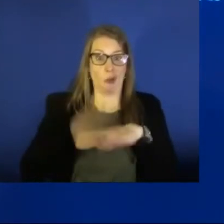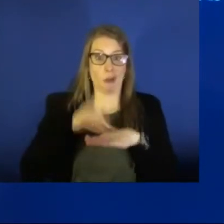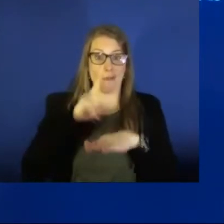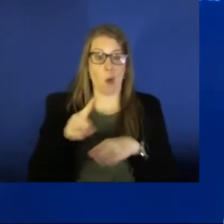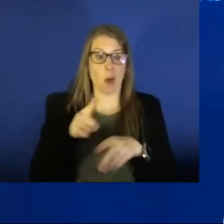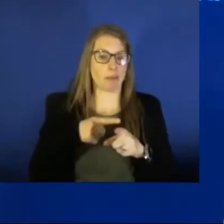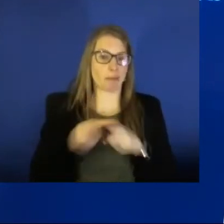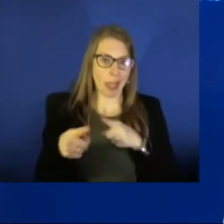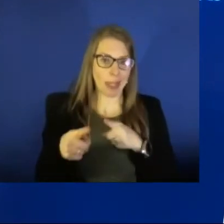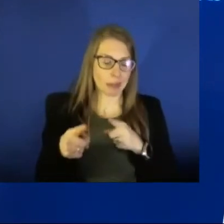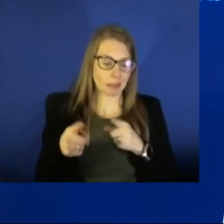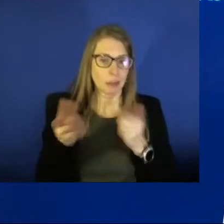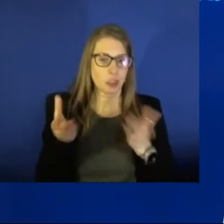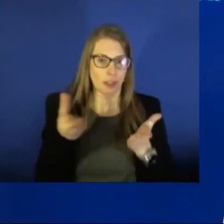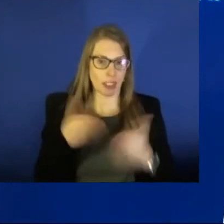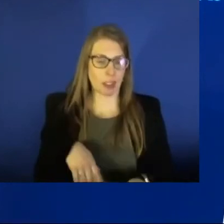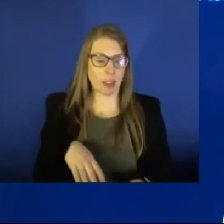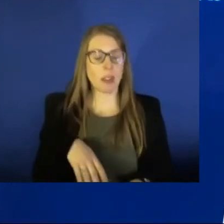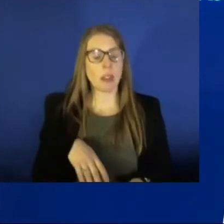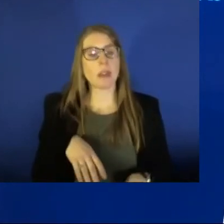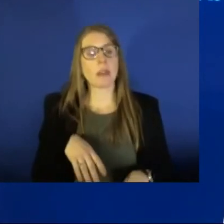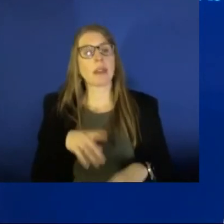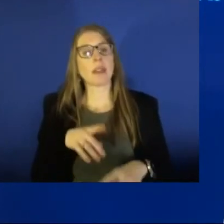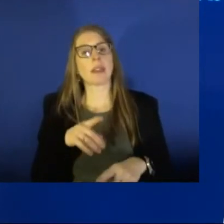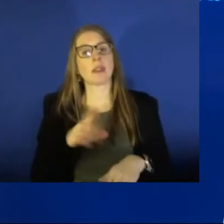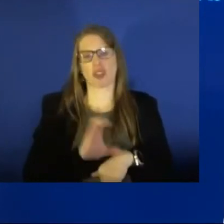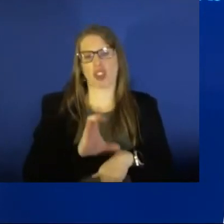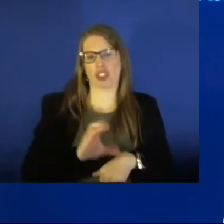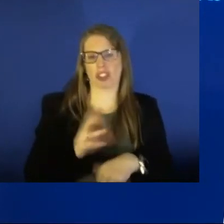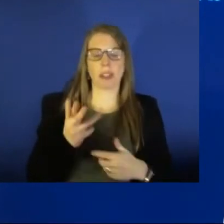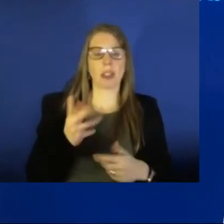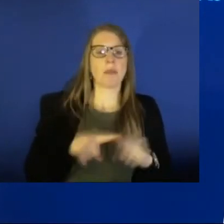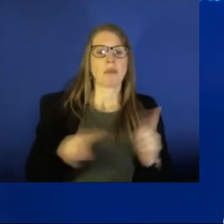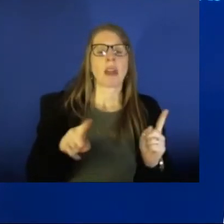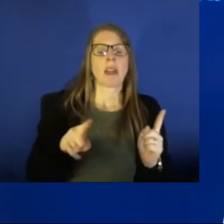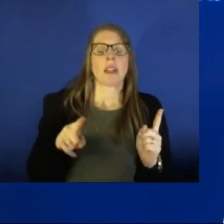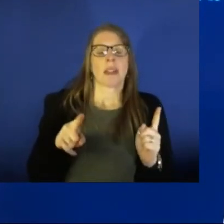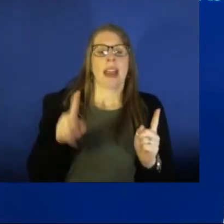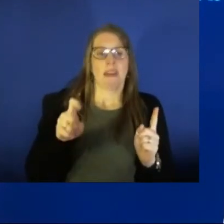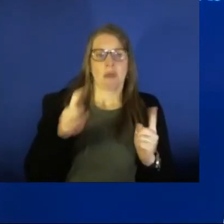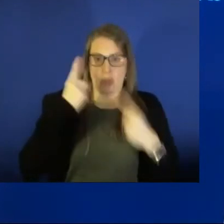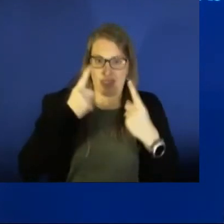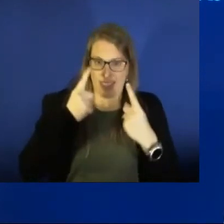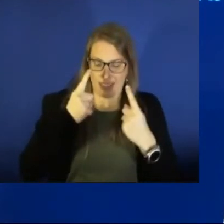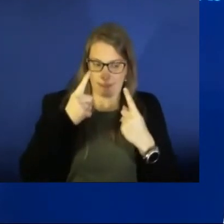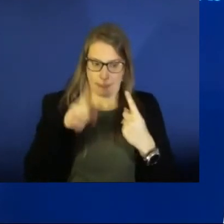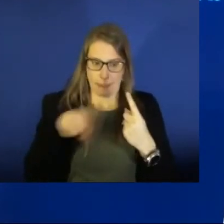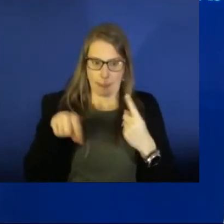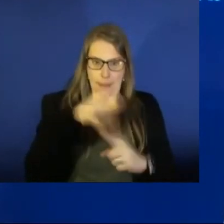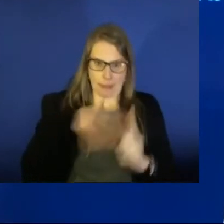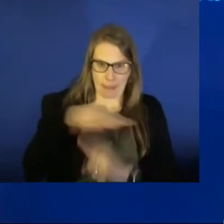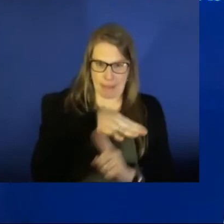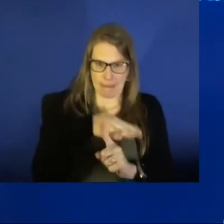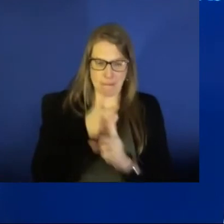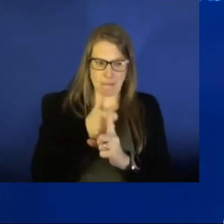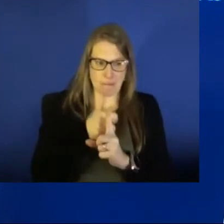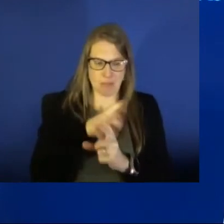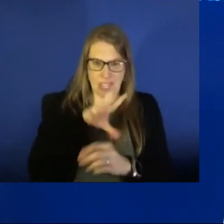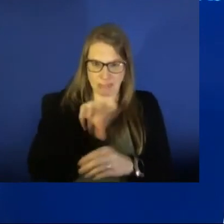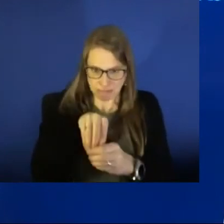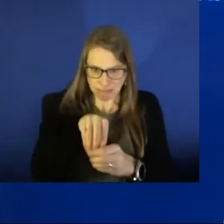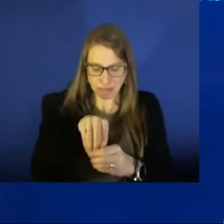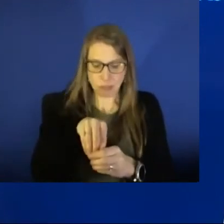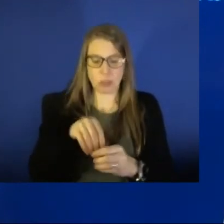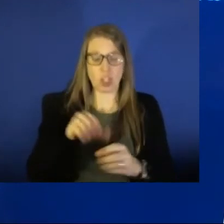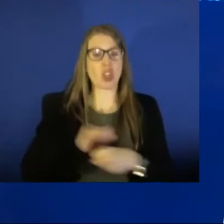And I think what it says is that you just have to be a little thoughtful about the environment you're in, and remember that COVID is still out there.